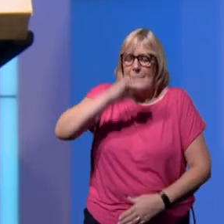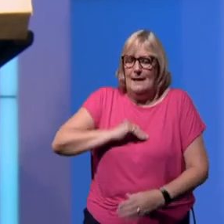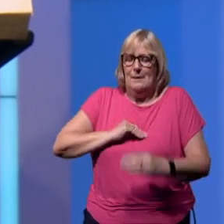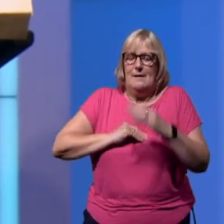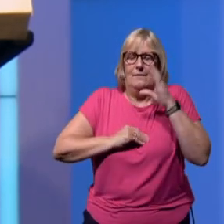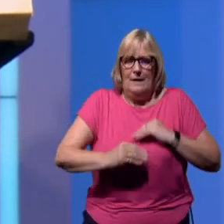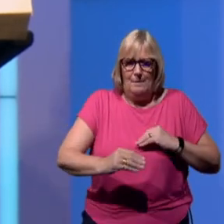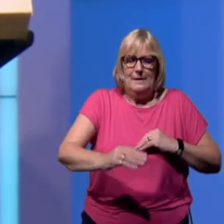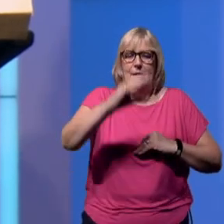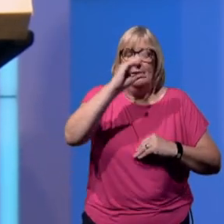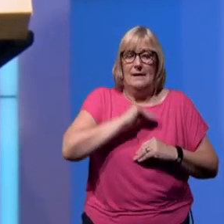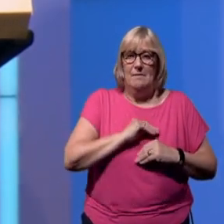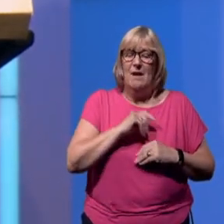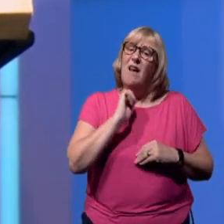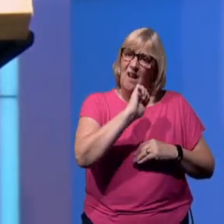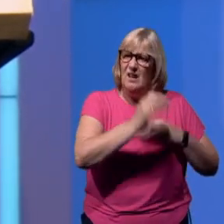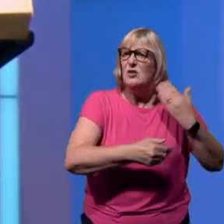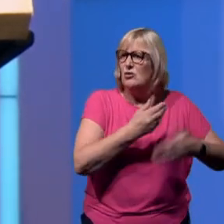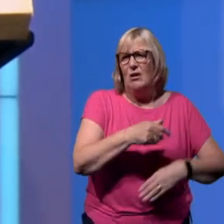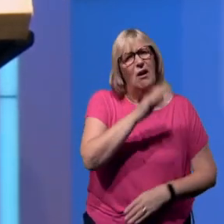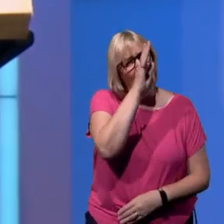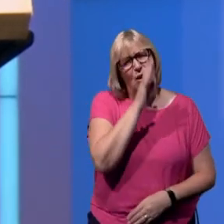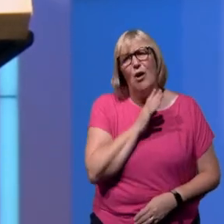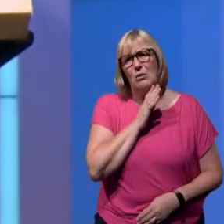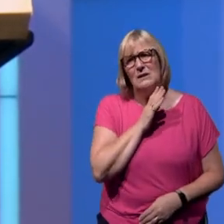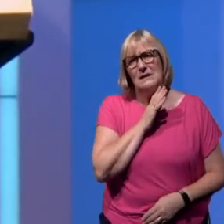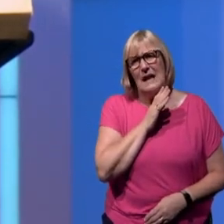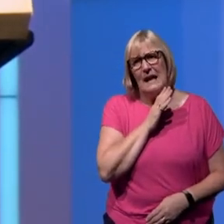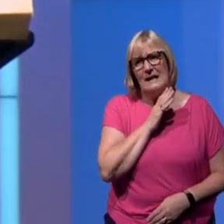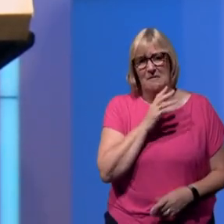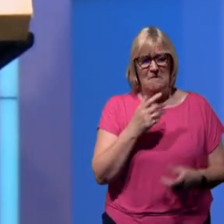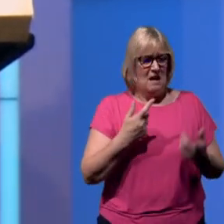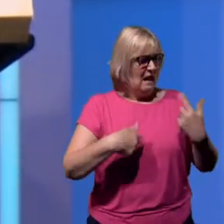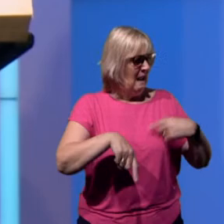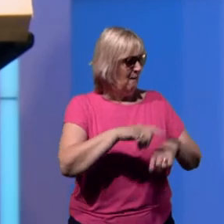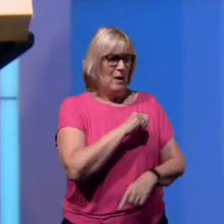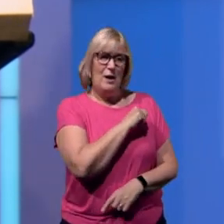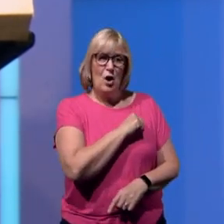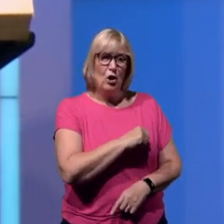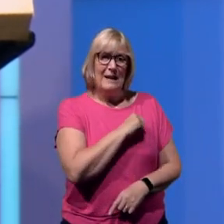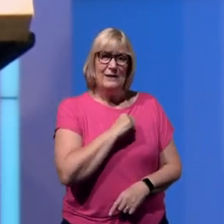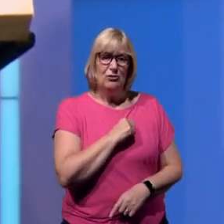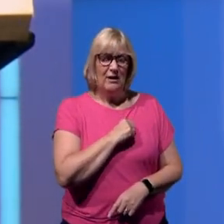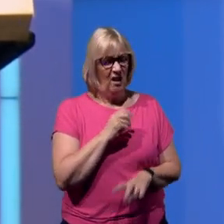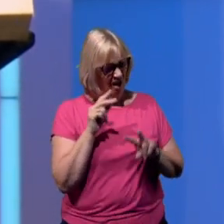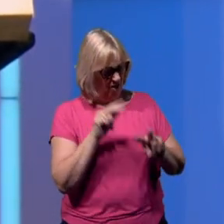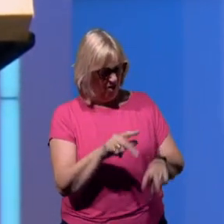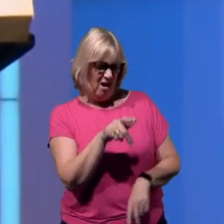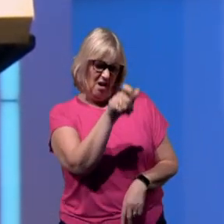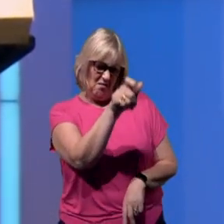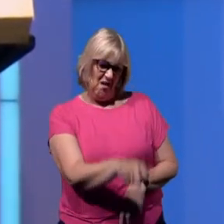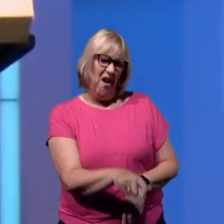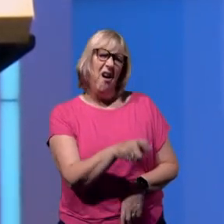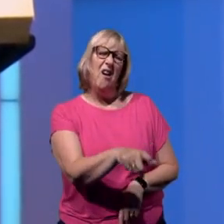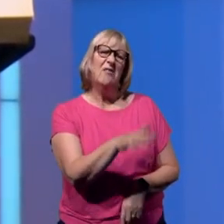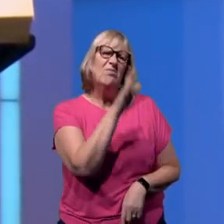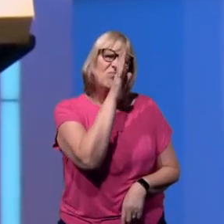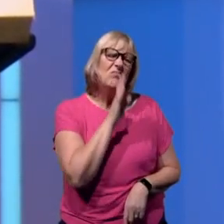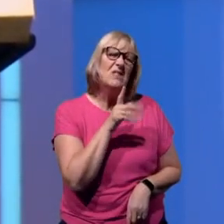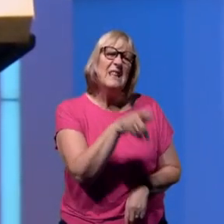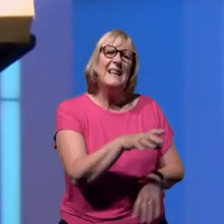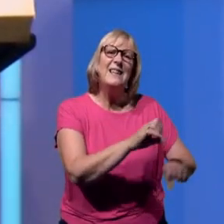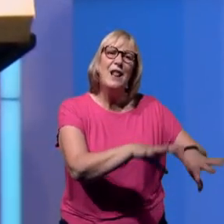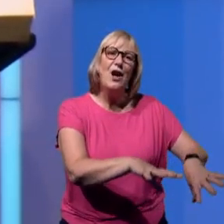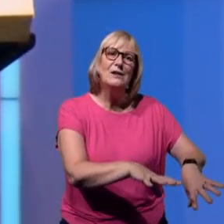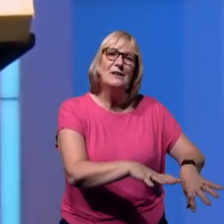mistake, it is a sad story. From a non-Christian perspective, he lost the game of life. But when it came to God's